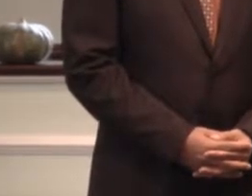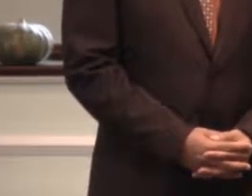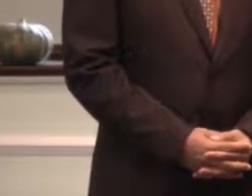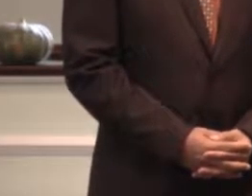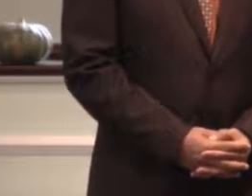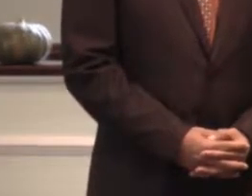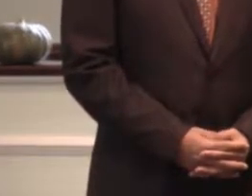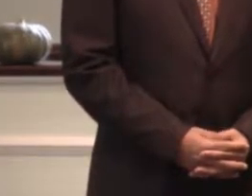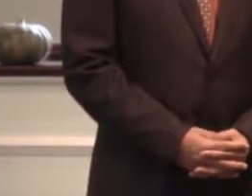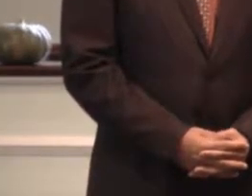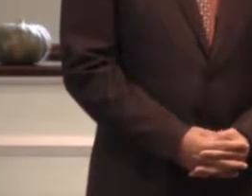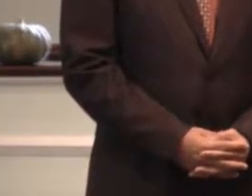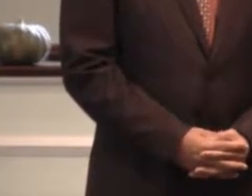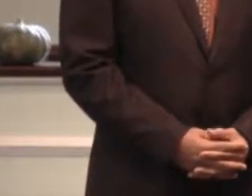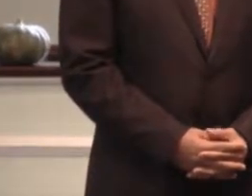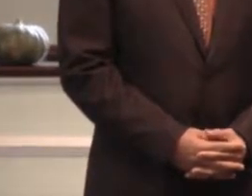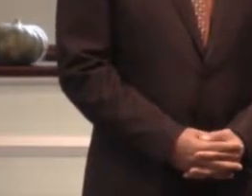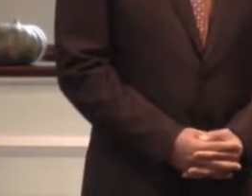Dervant Clark.